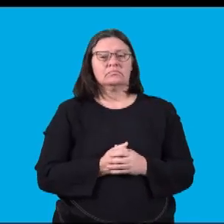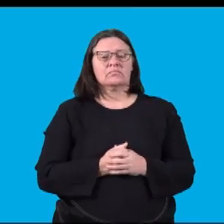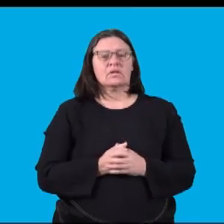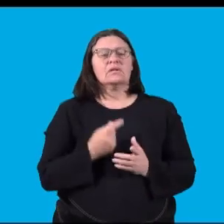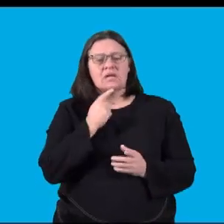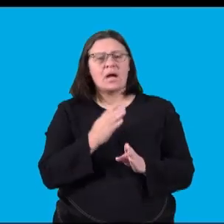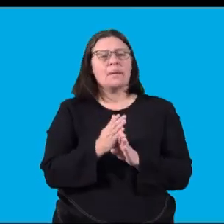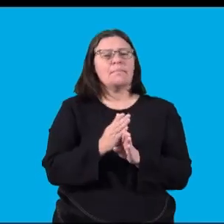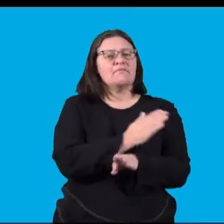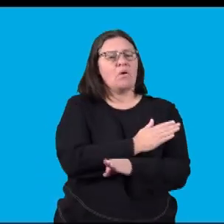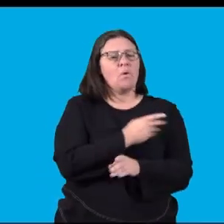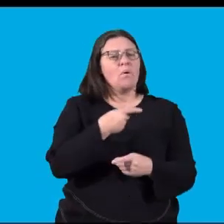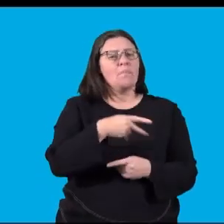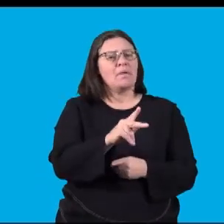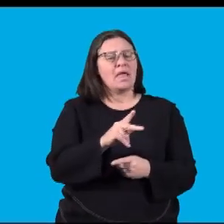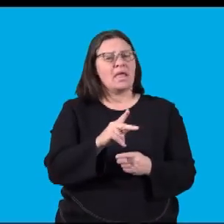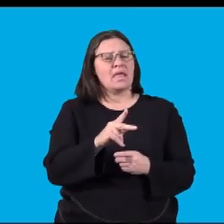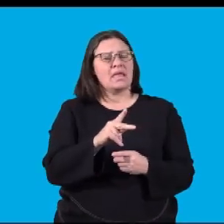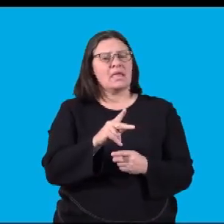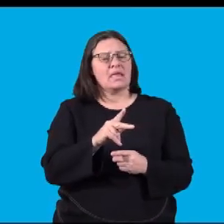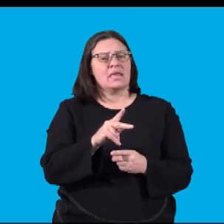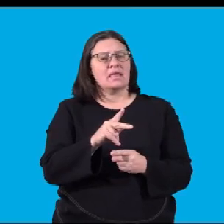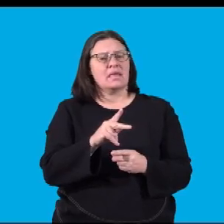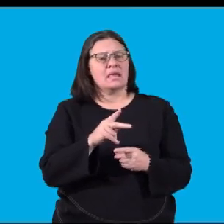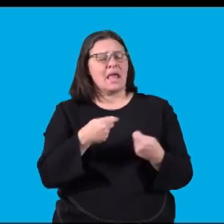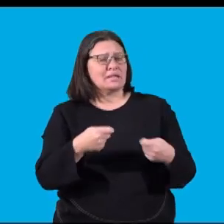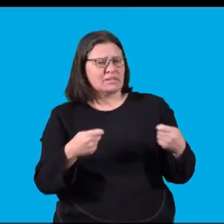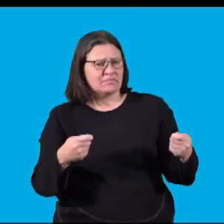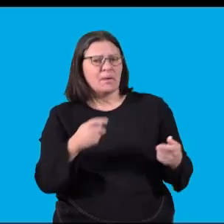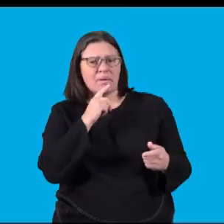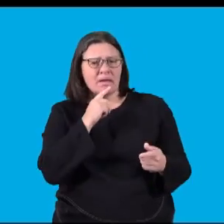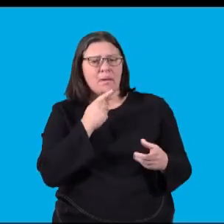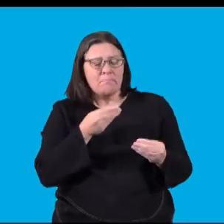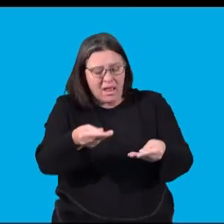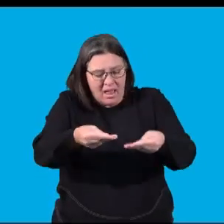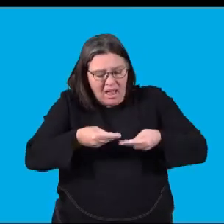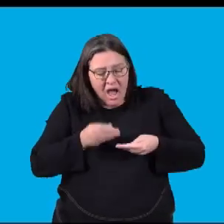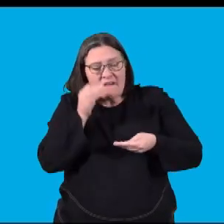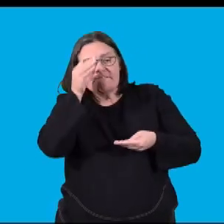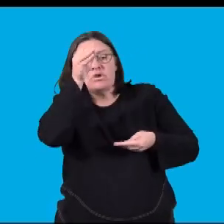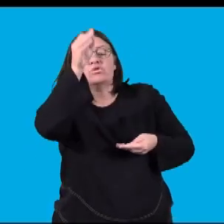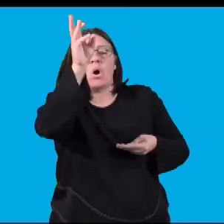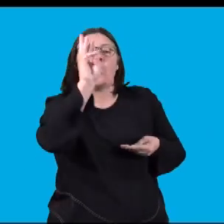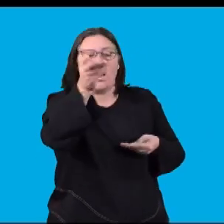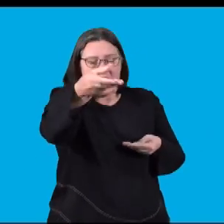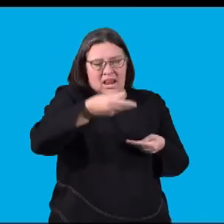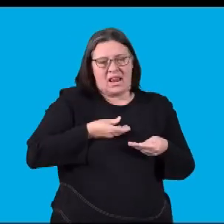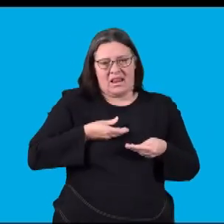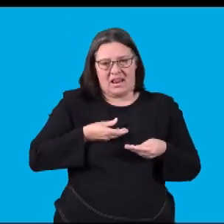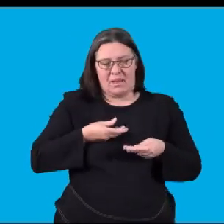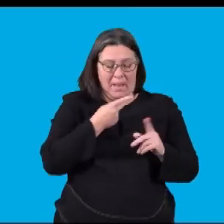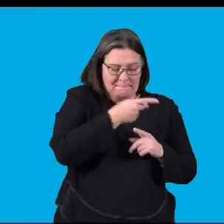then, when you talk about prepaid expenses, these are payments made for goods or services that will be received in the